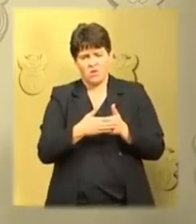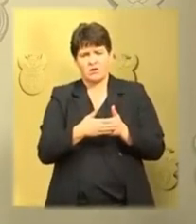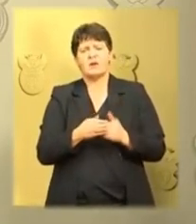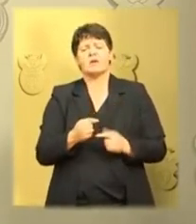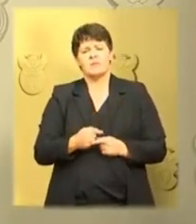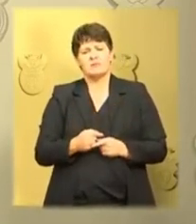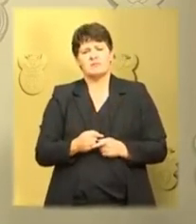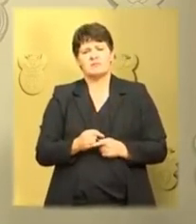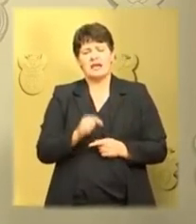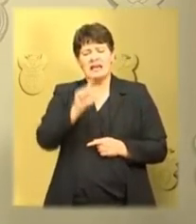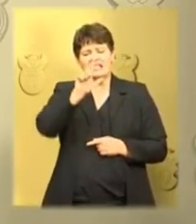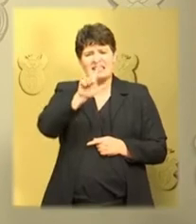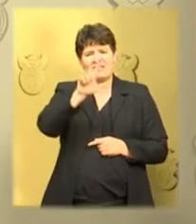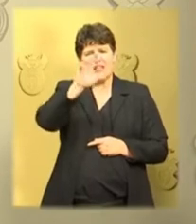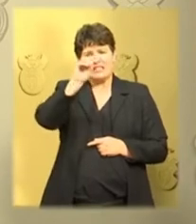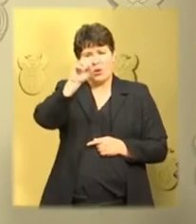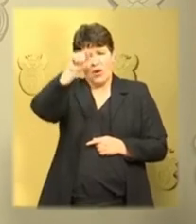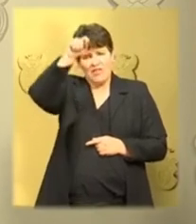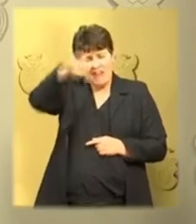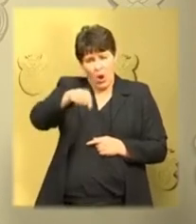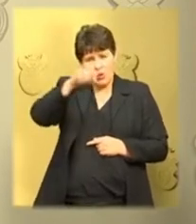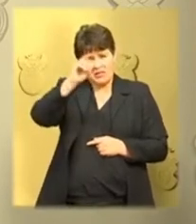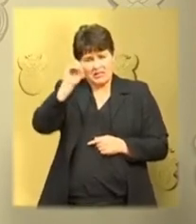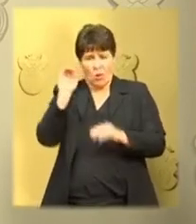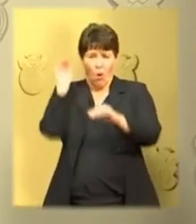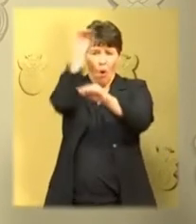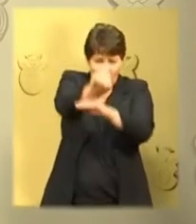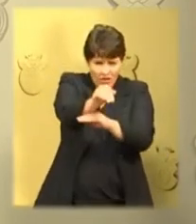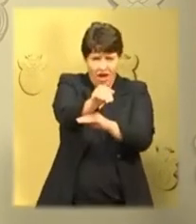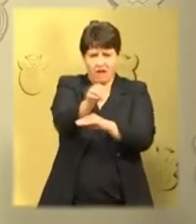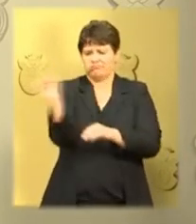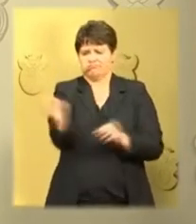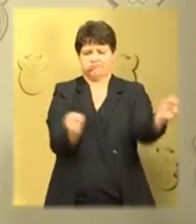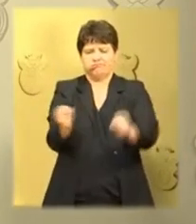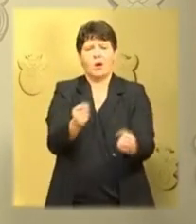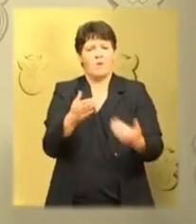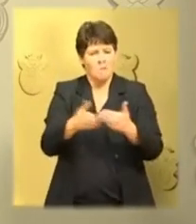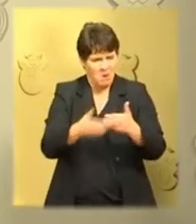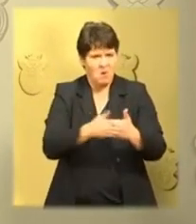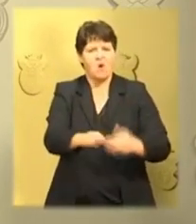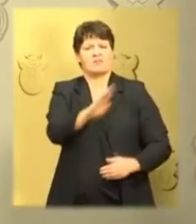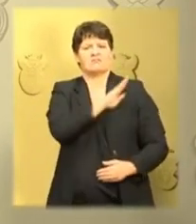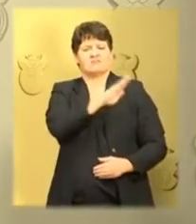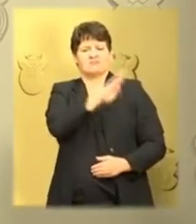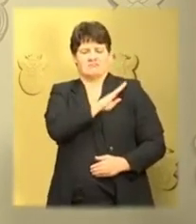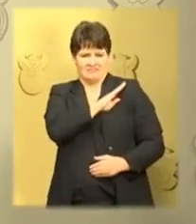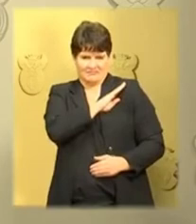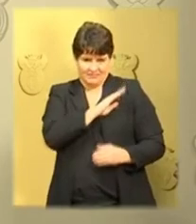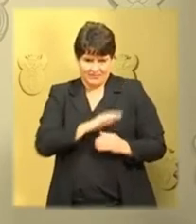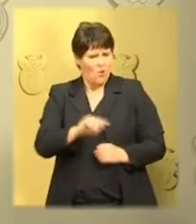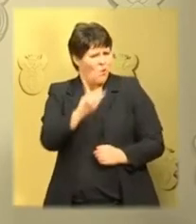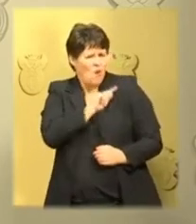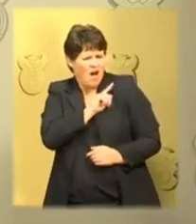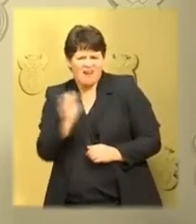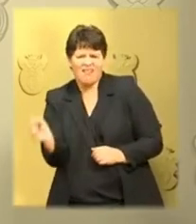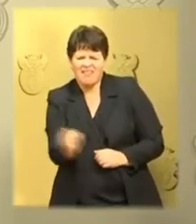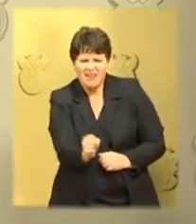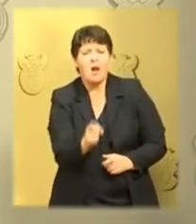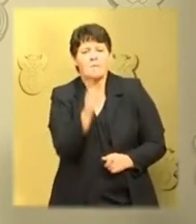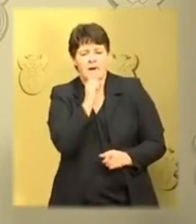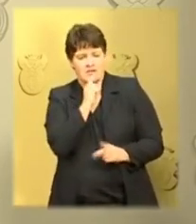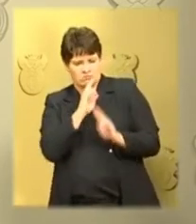over 70,000 Defence Force personnel to assist with various parts of our coronavirus